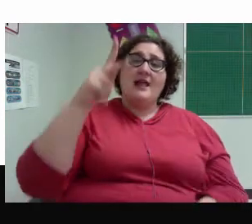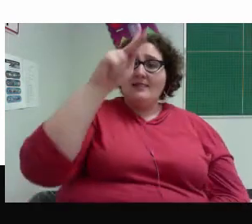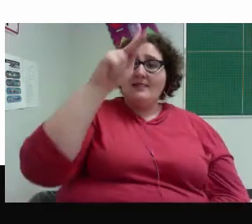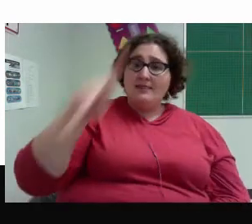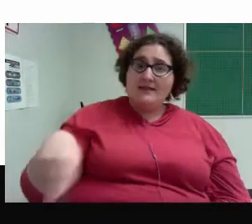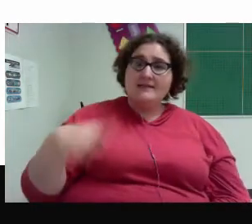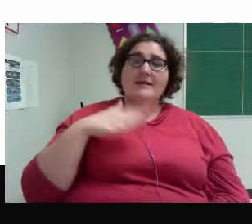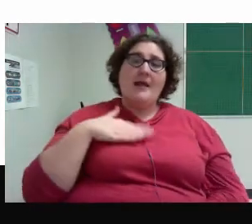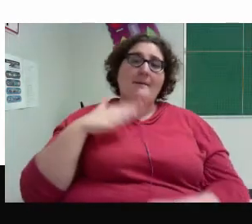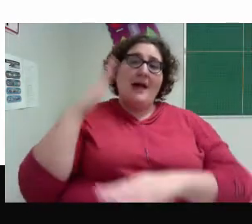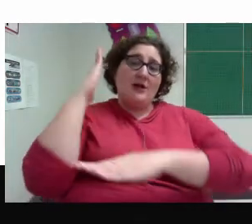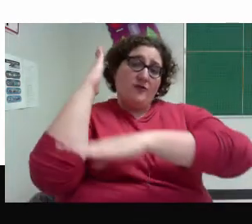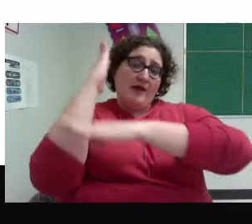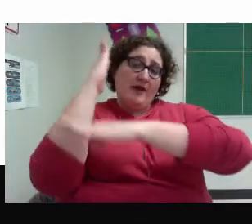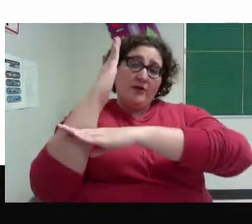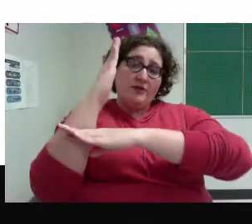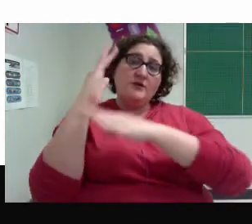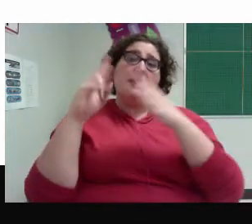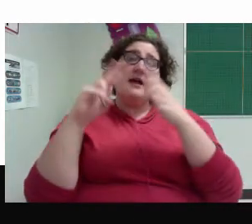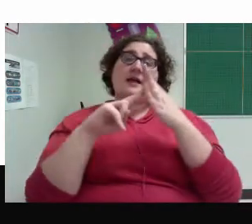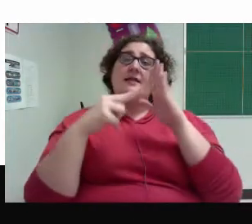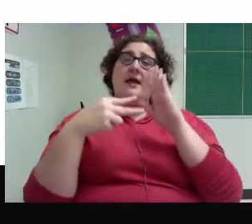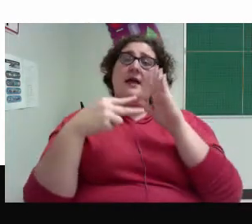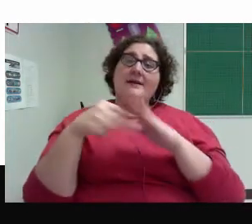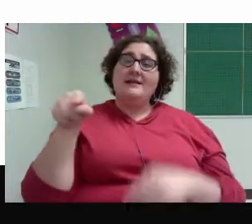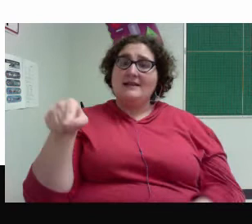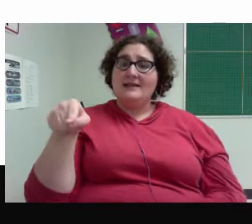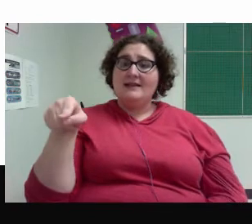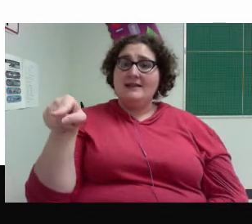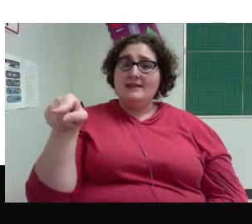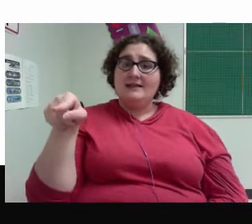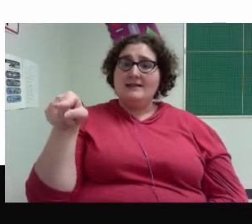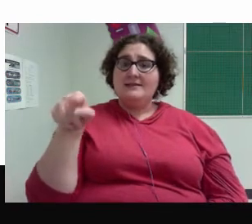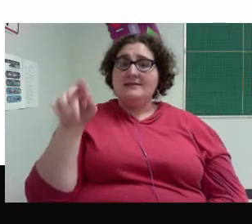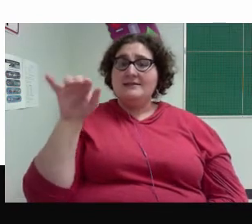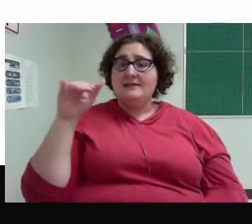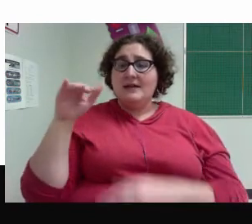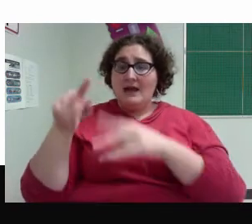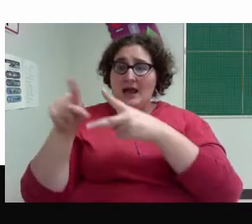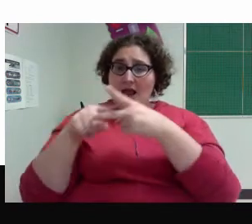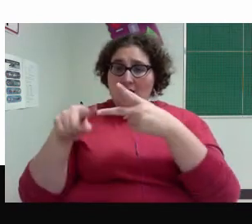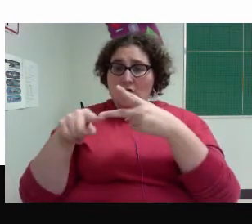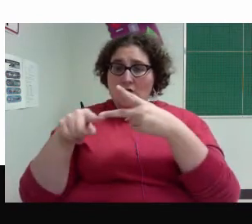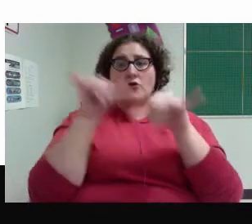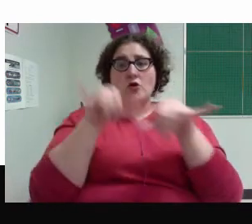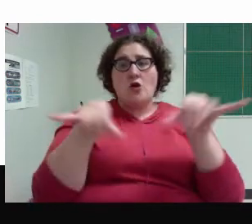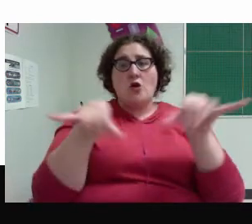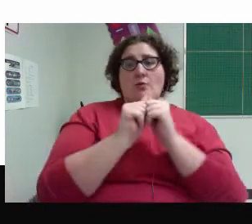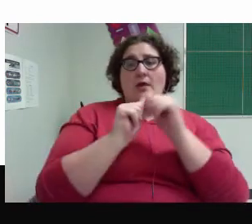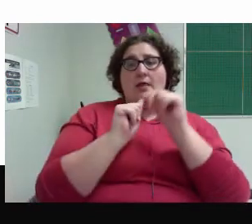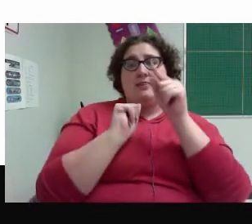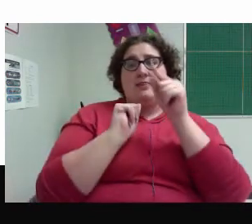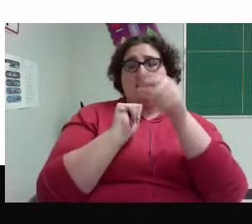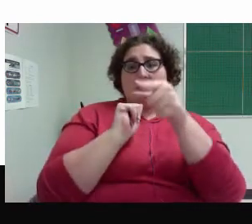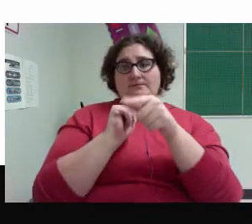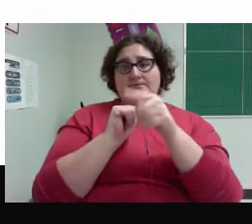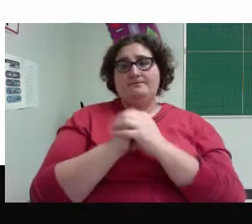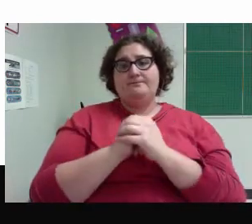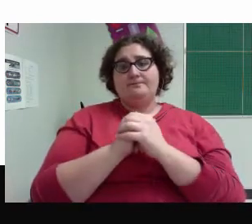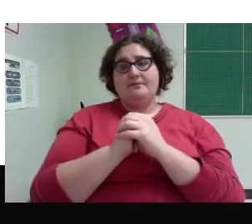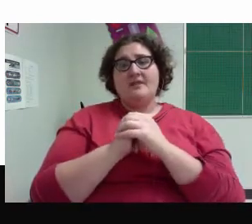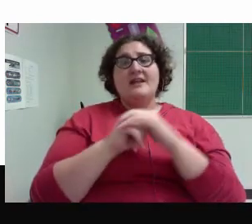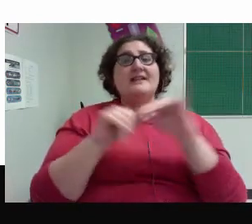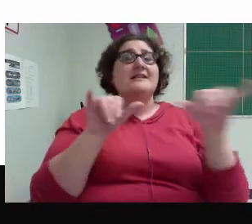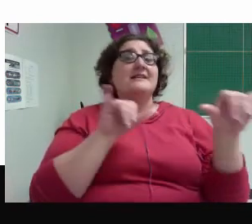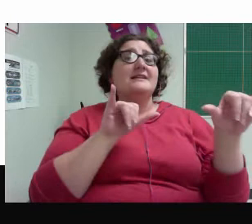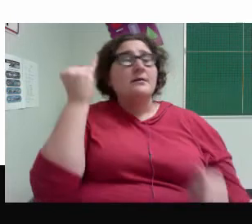this is my transversal, that means that this angle is congruent to this angle. Okay, in